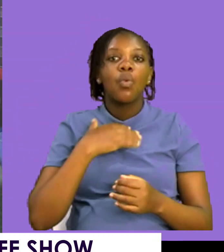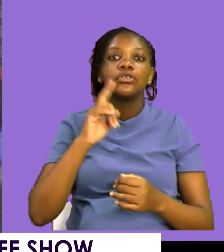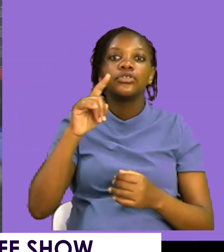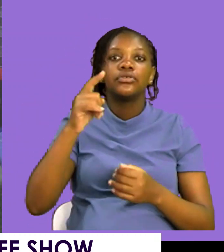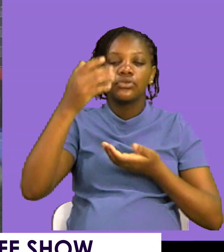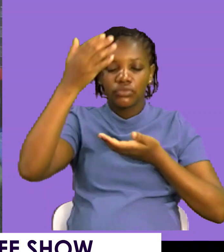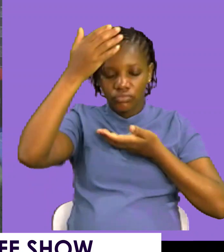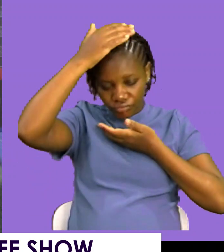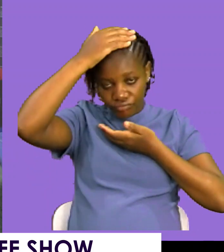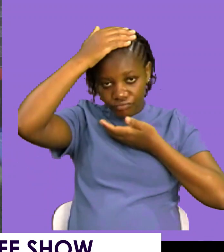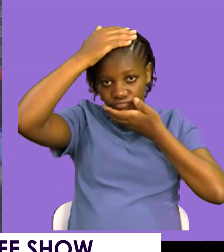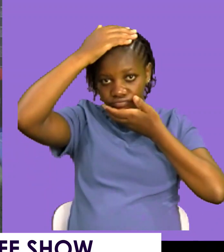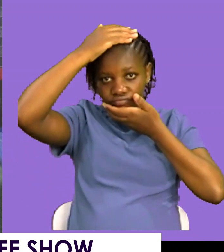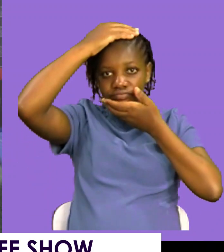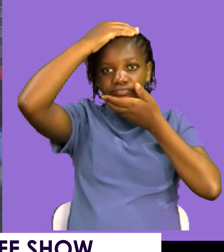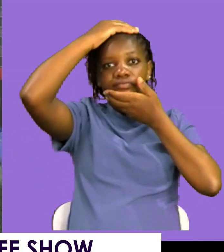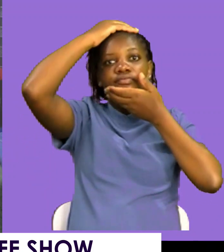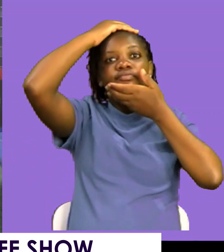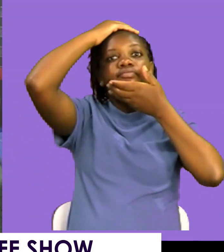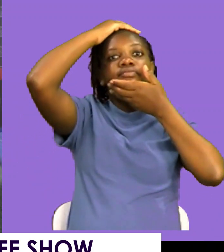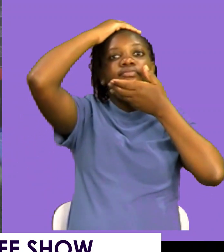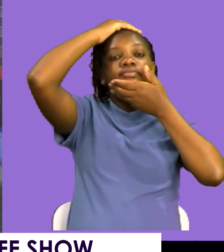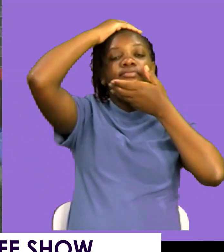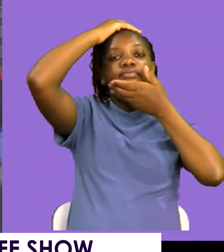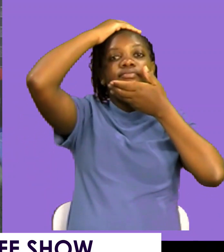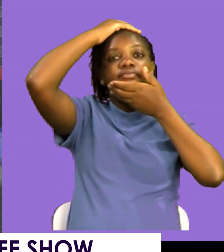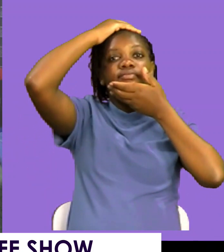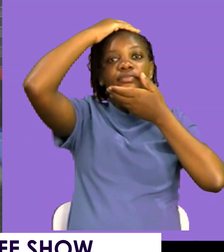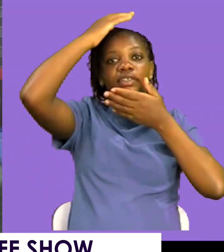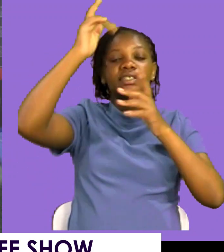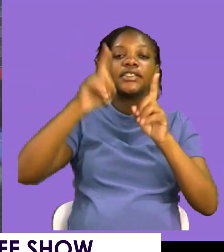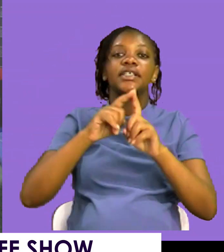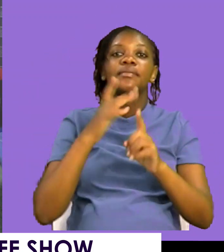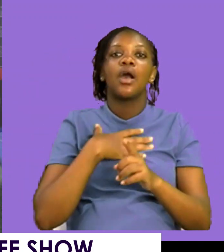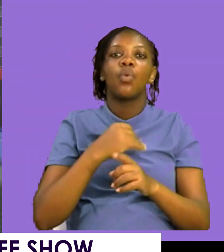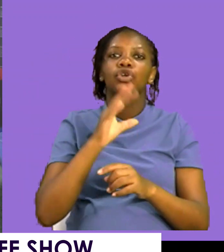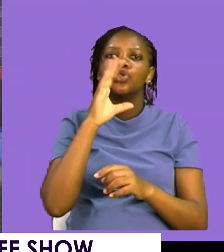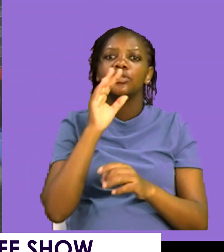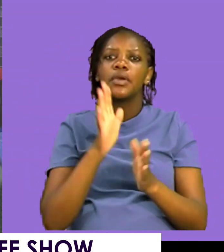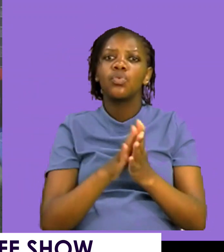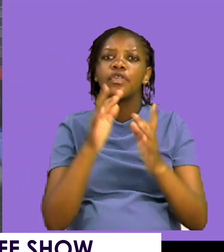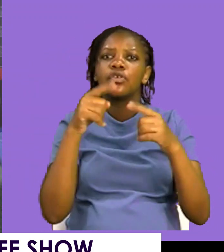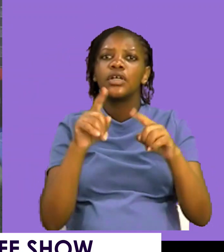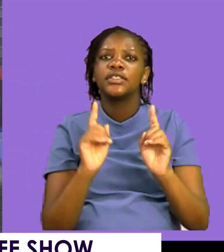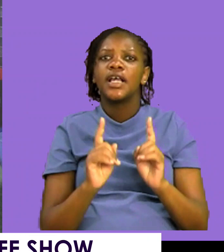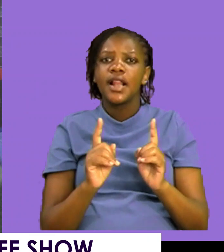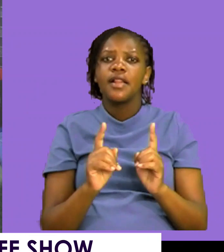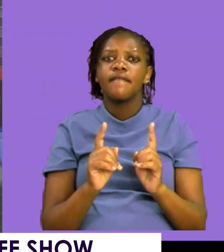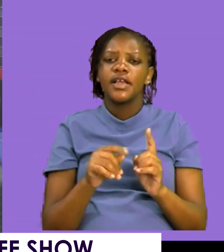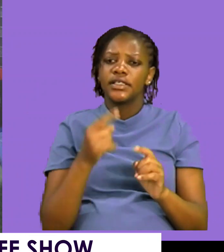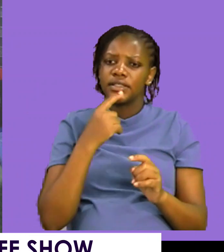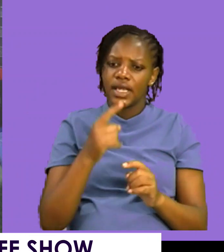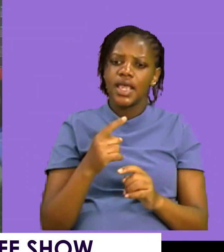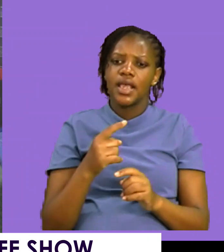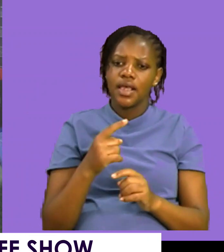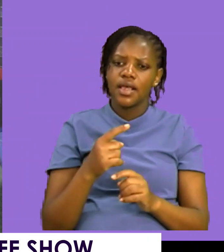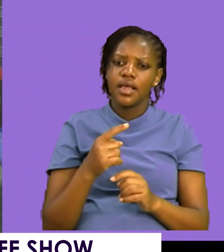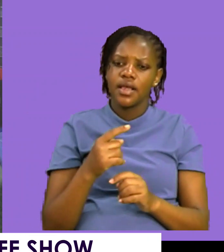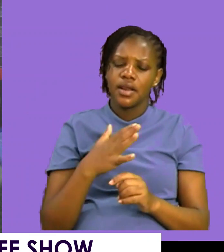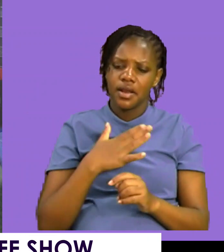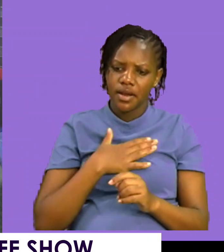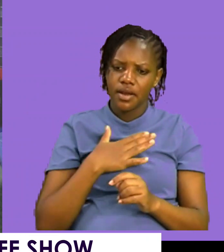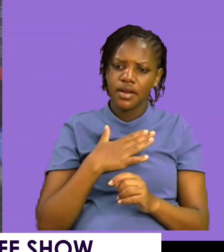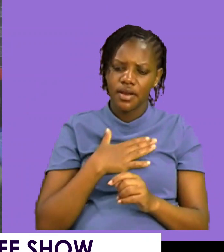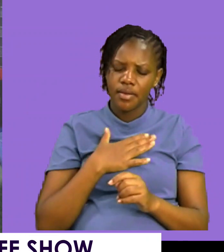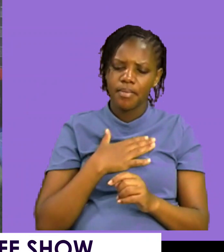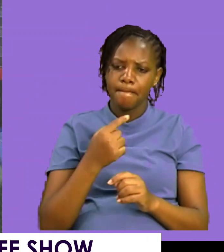your head. Lift it up. I want you to speak to you. If you're Jonah, say, "You, Jonah,